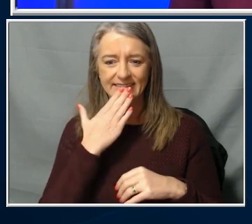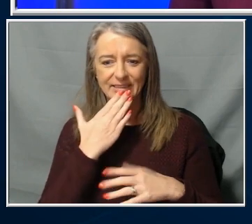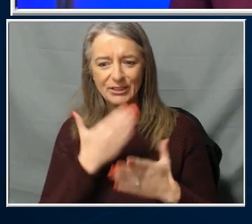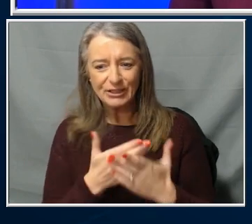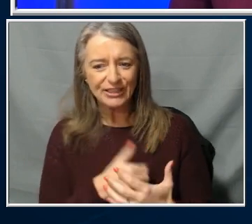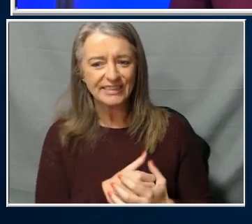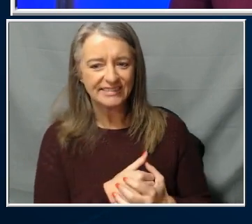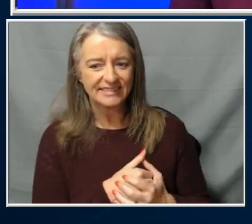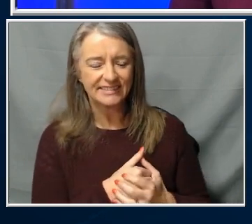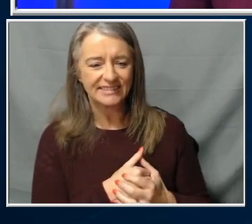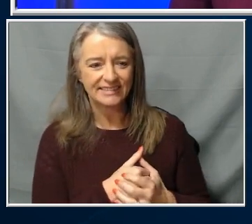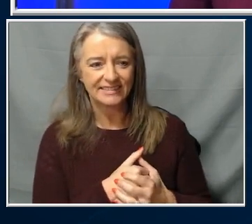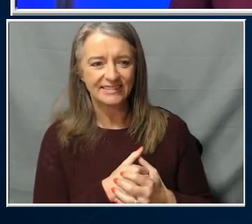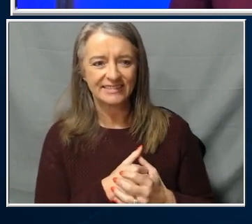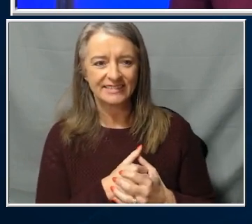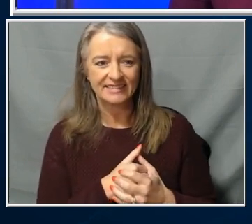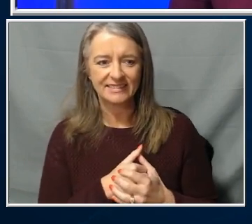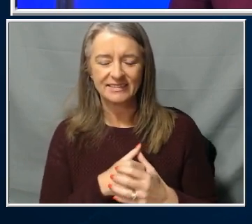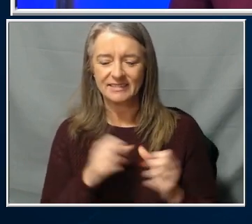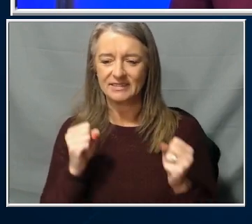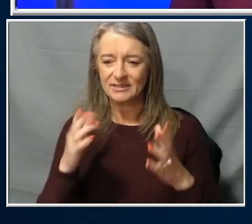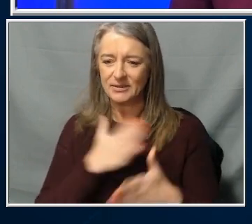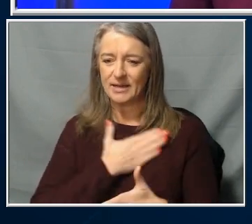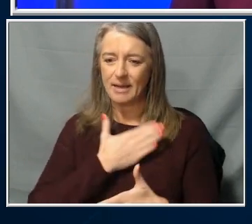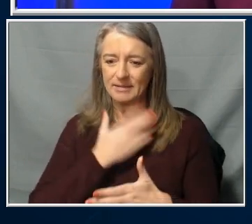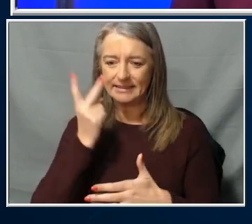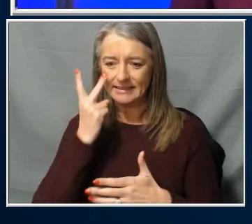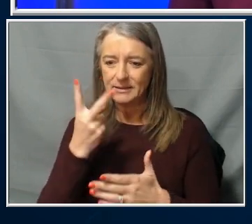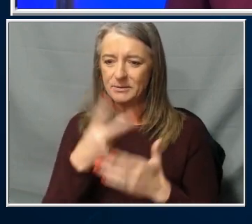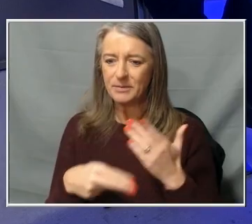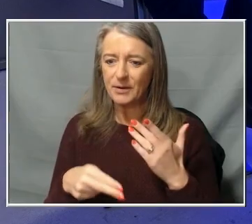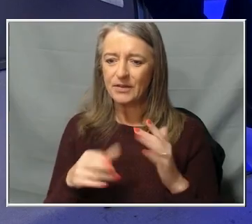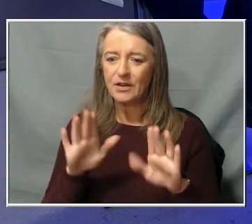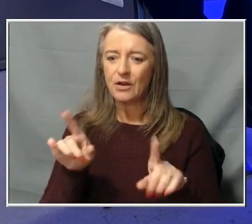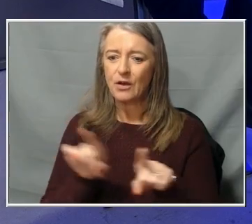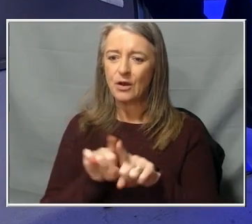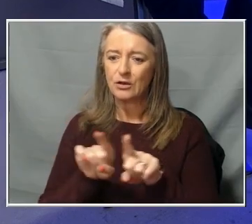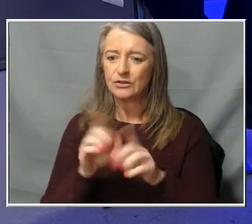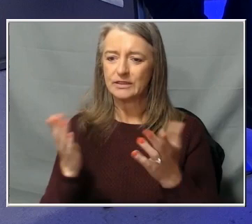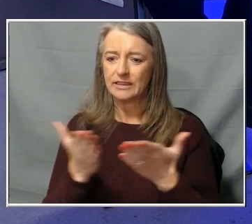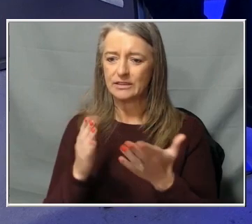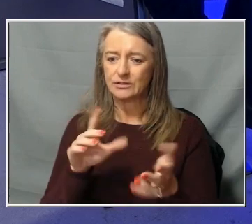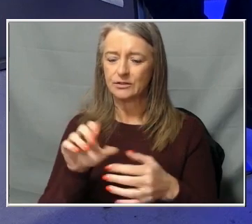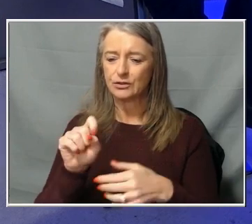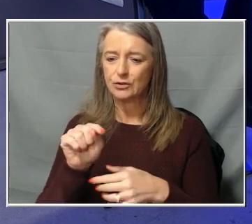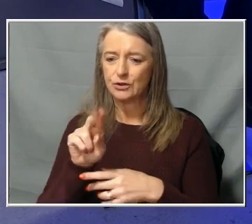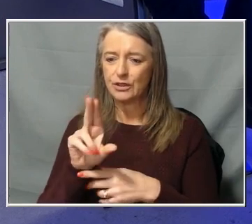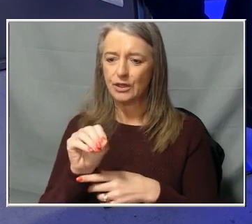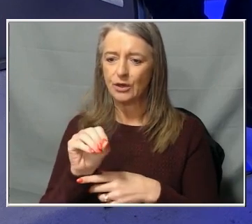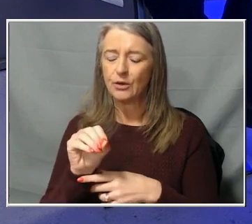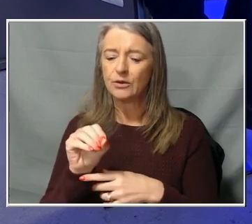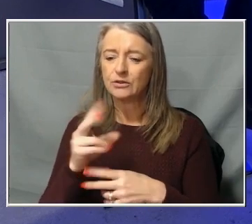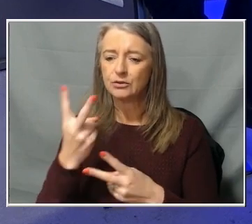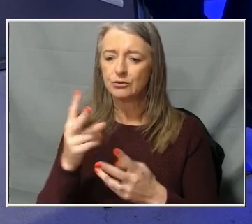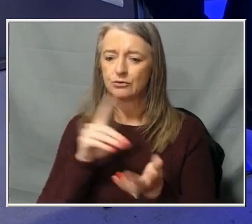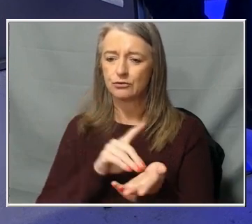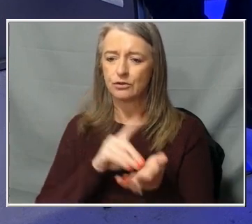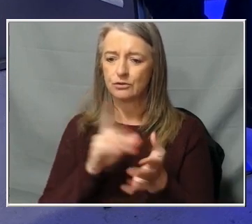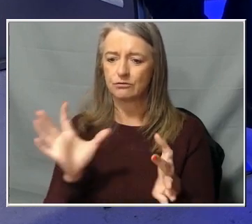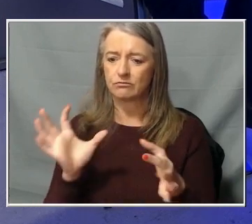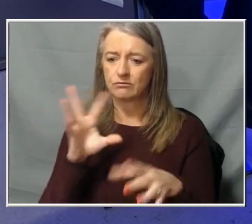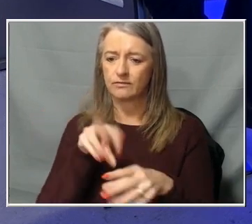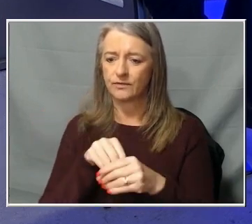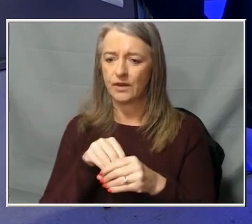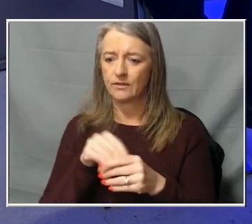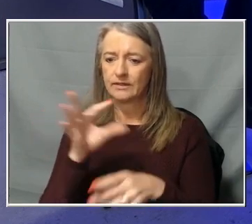Good. So good to see you both. Also here in studio with me are 2 doctors involved in that surgery 9 years